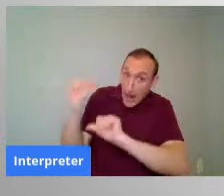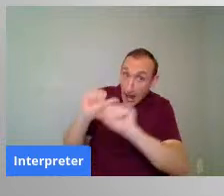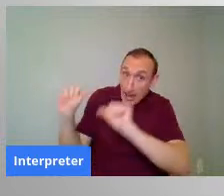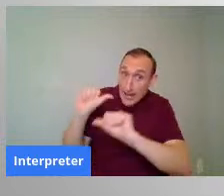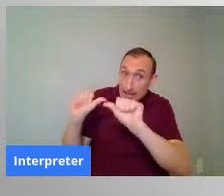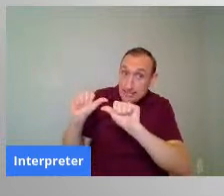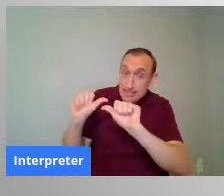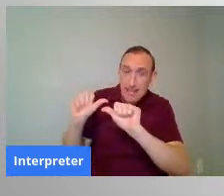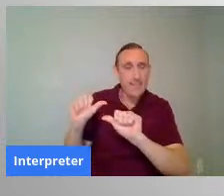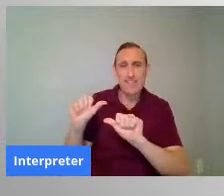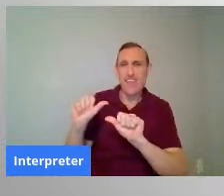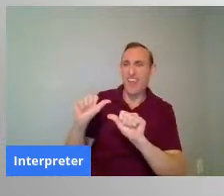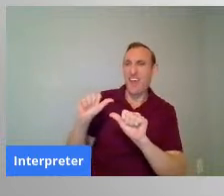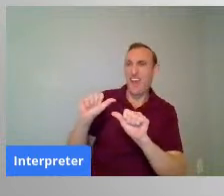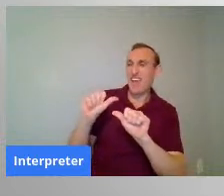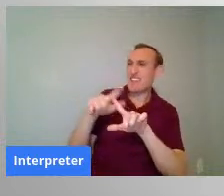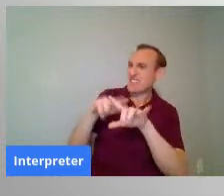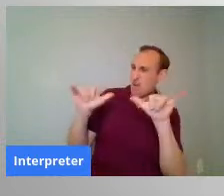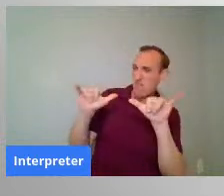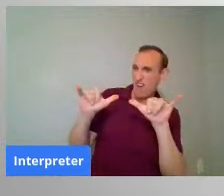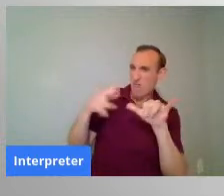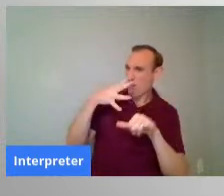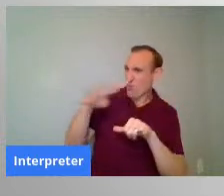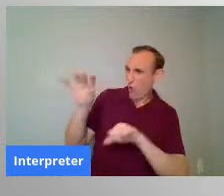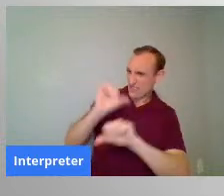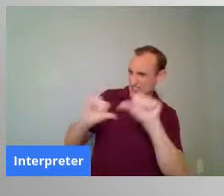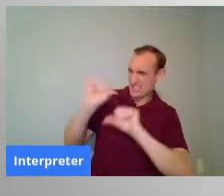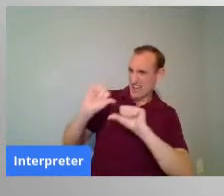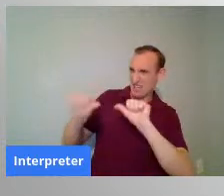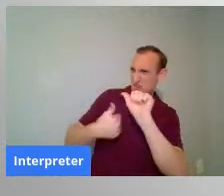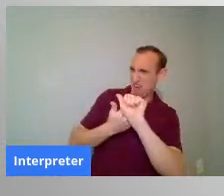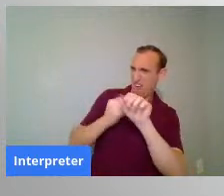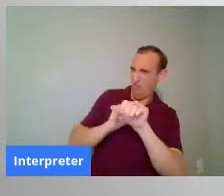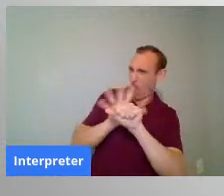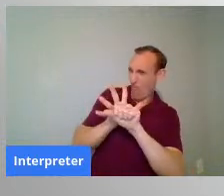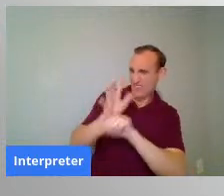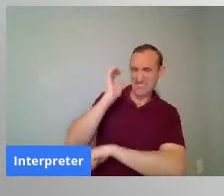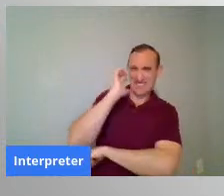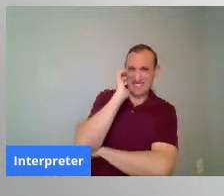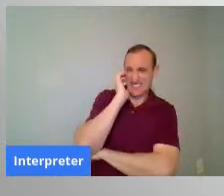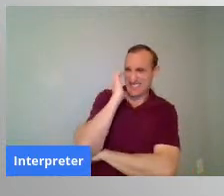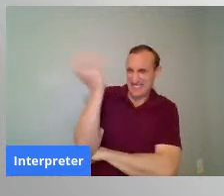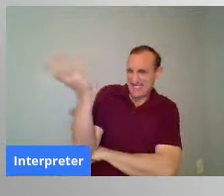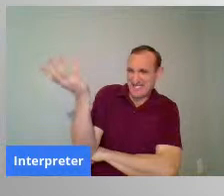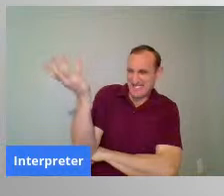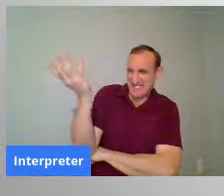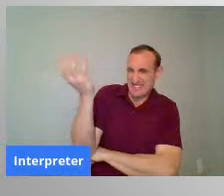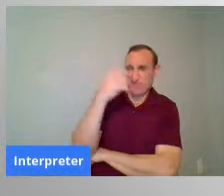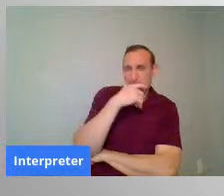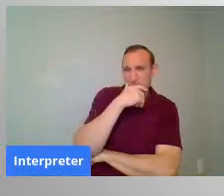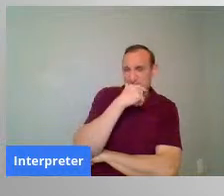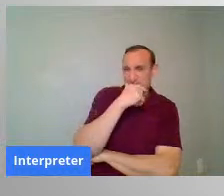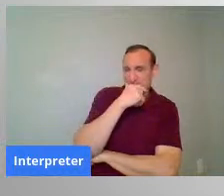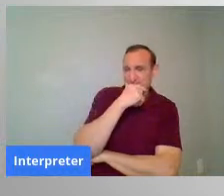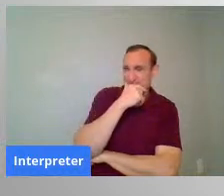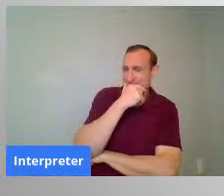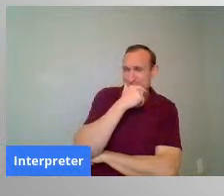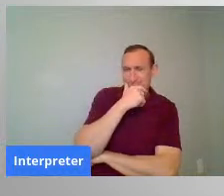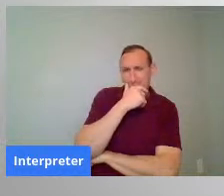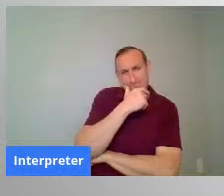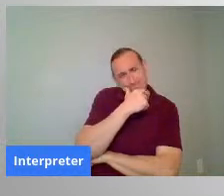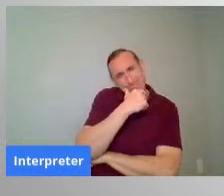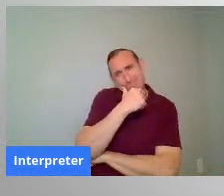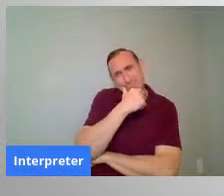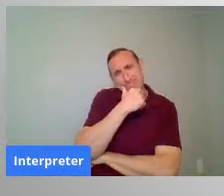not listening to the science in the other. And I would have loved to have seen a phase-in plan that was